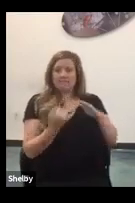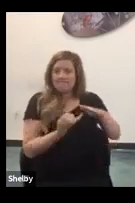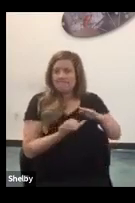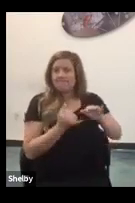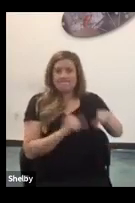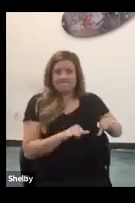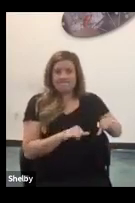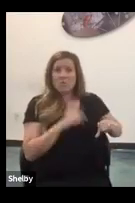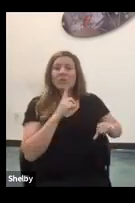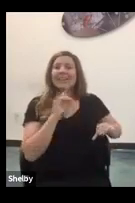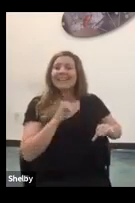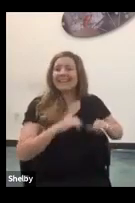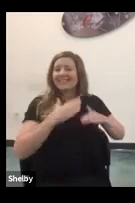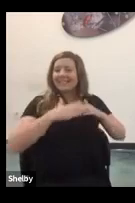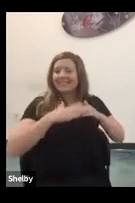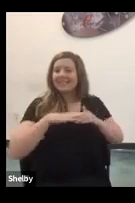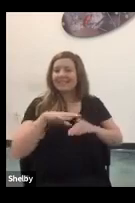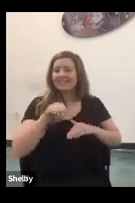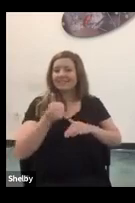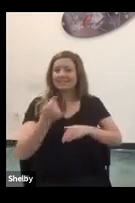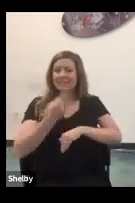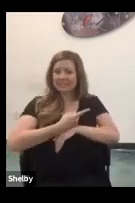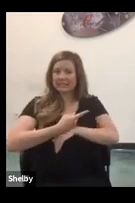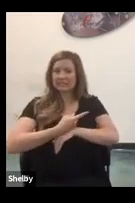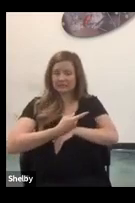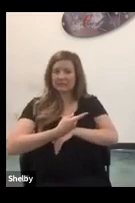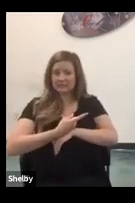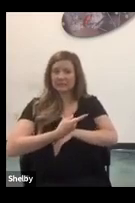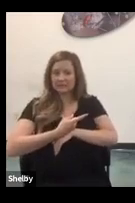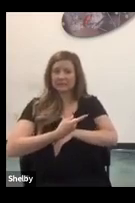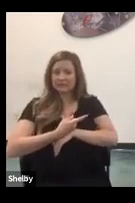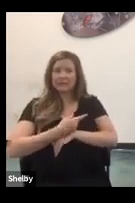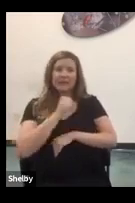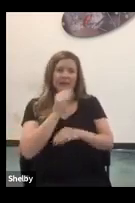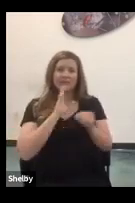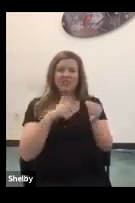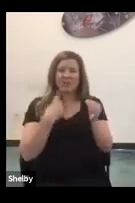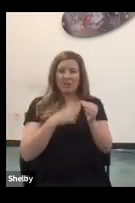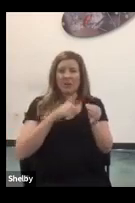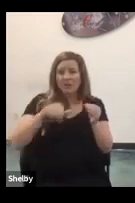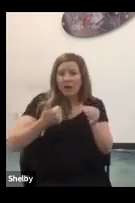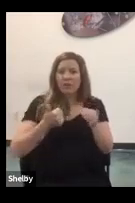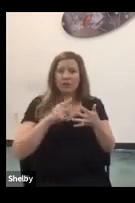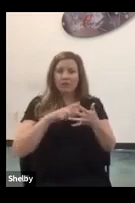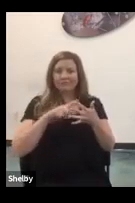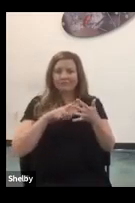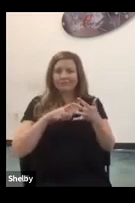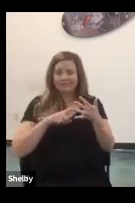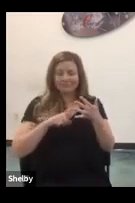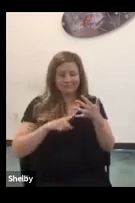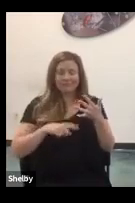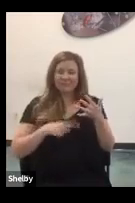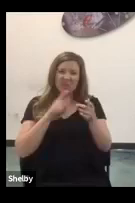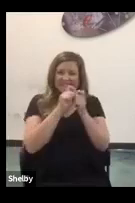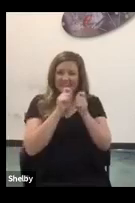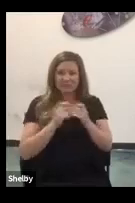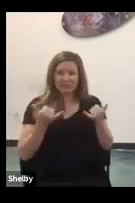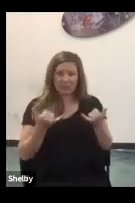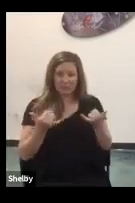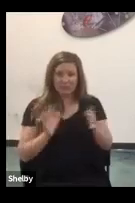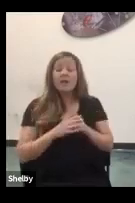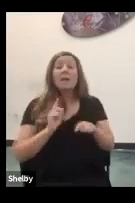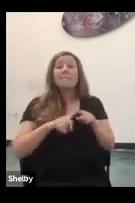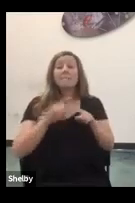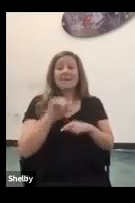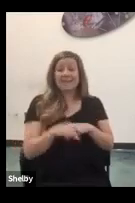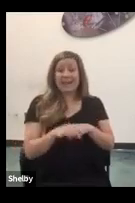up being at least 10 days. I won't go into the other nuances of that because I don't think that's probably a good use of everyone's time. However, that's kind of a